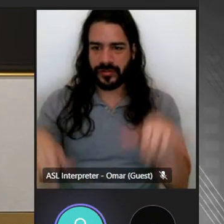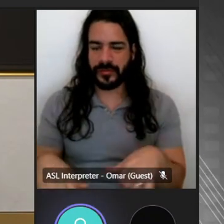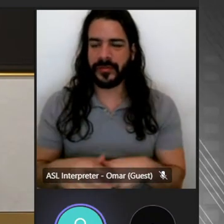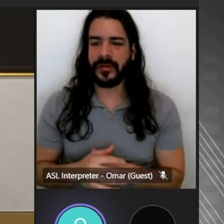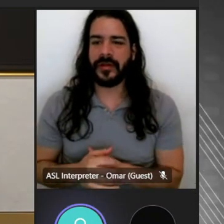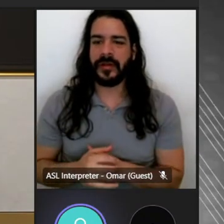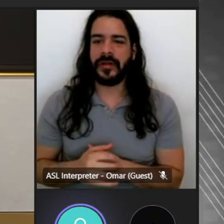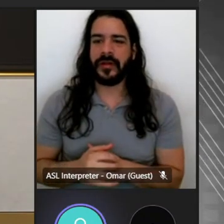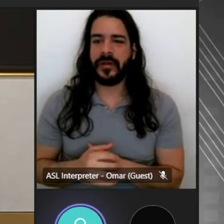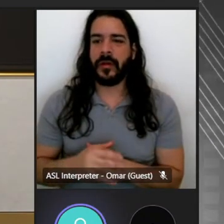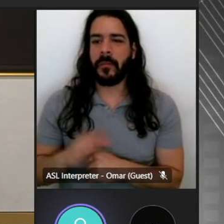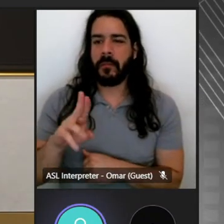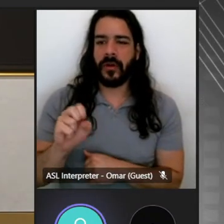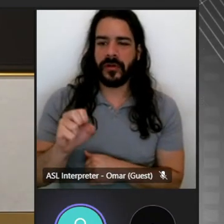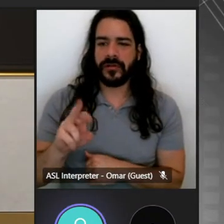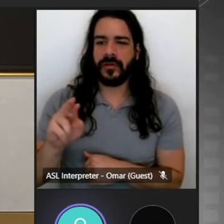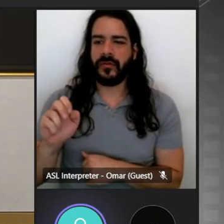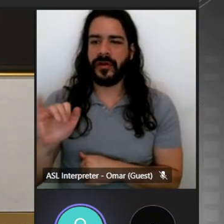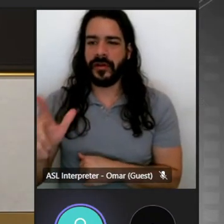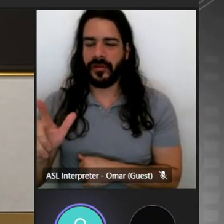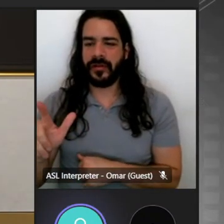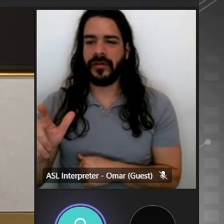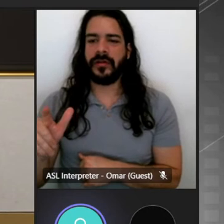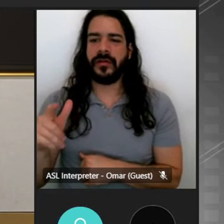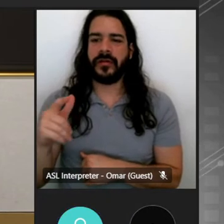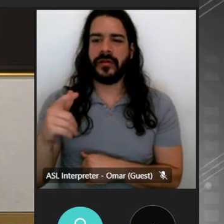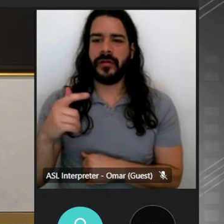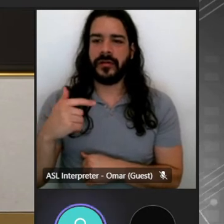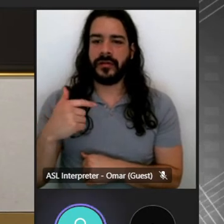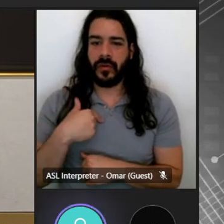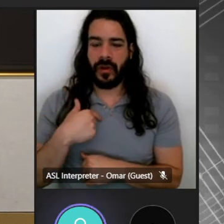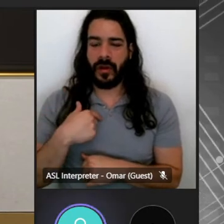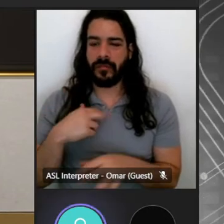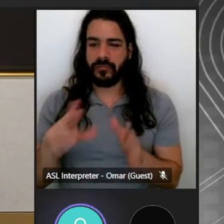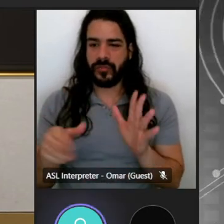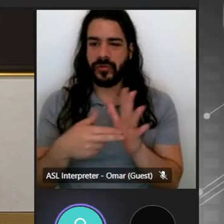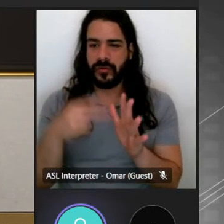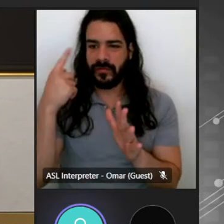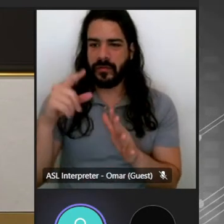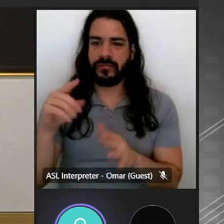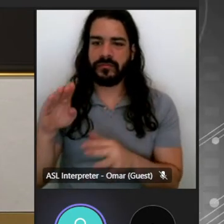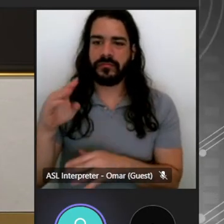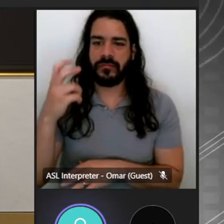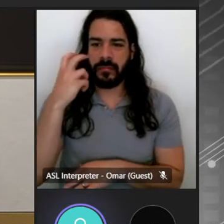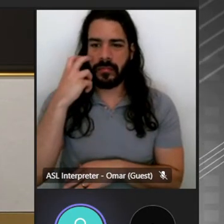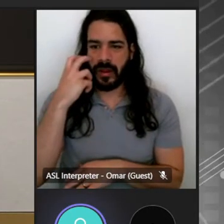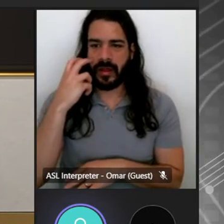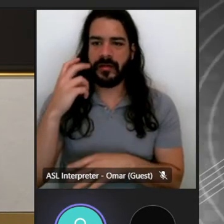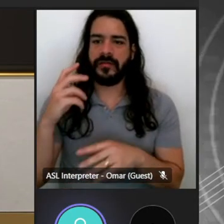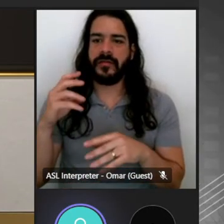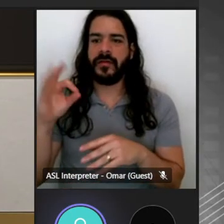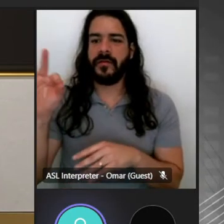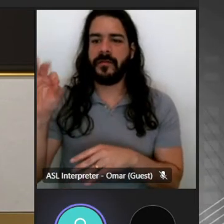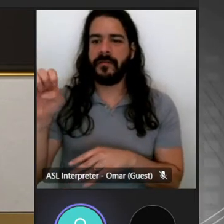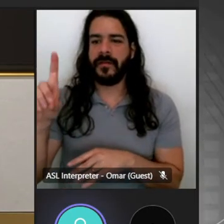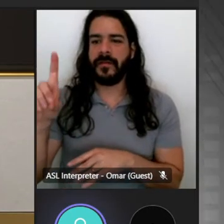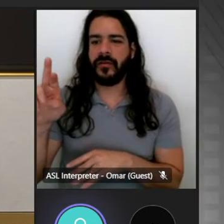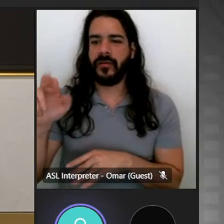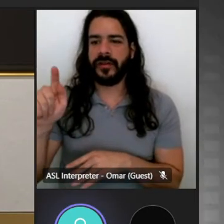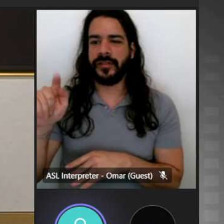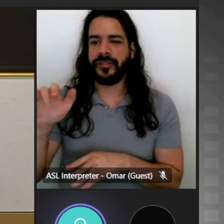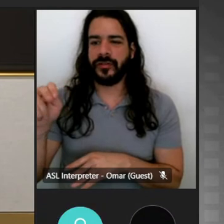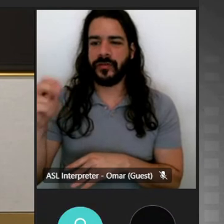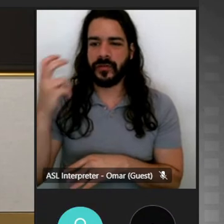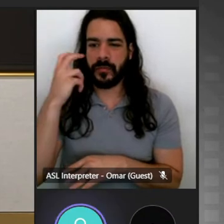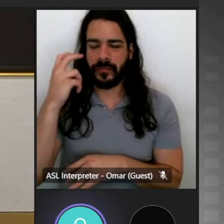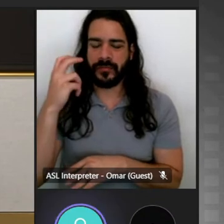and Rail generally um I am president of the soccer Creek chapter the national Federation of blind of Maryland and I